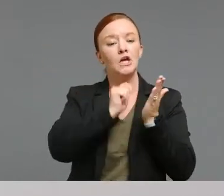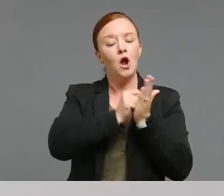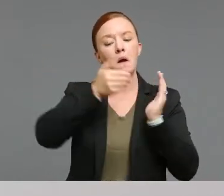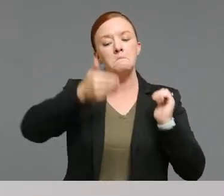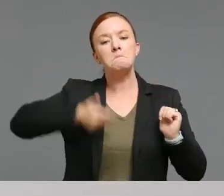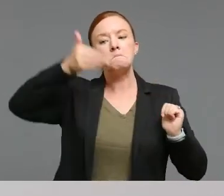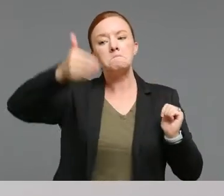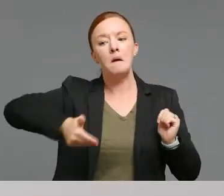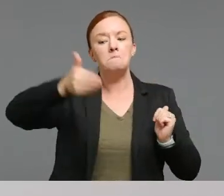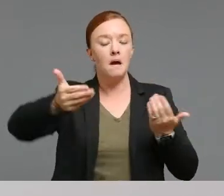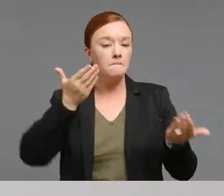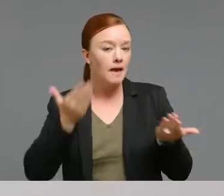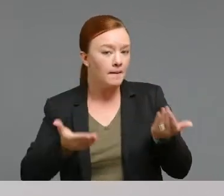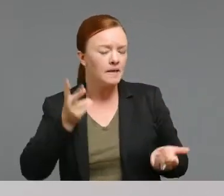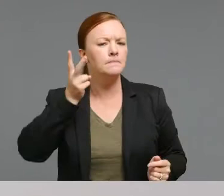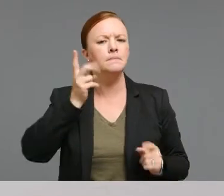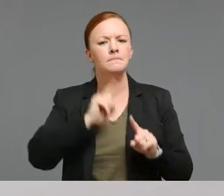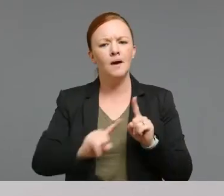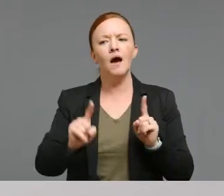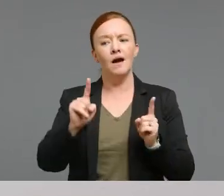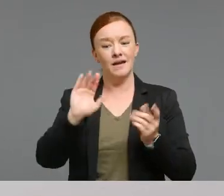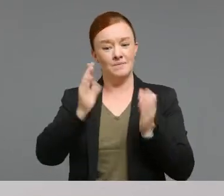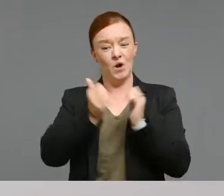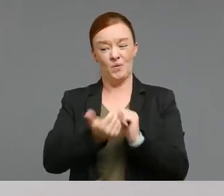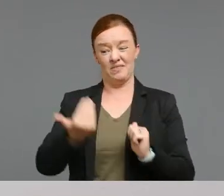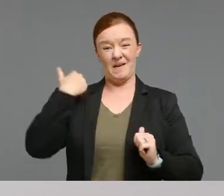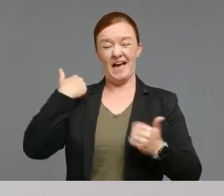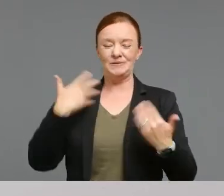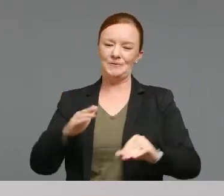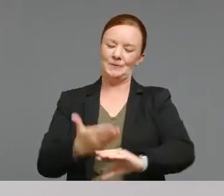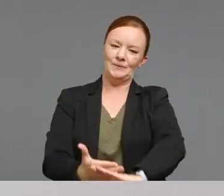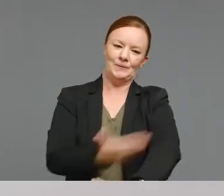much better place than we were in the past.